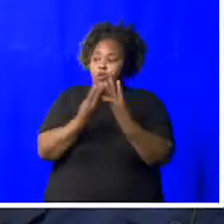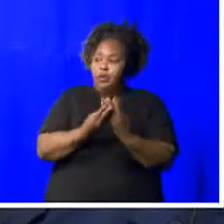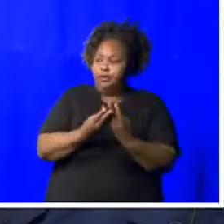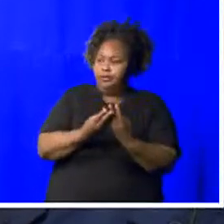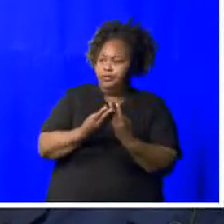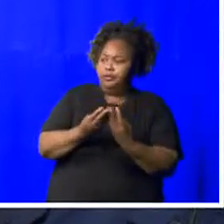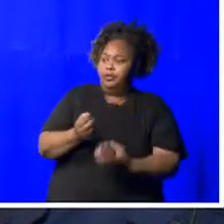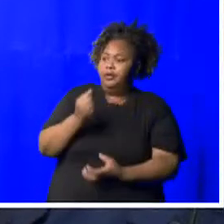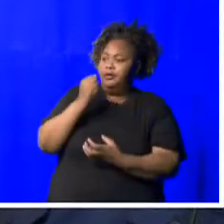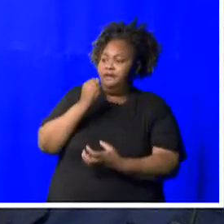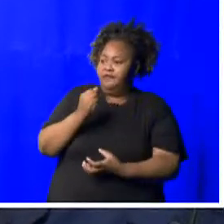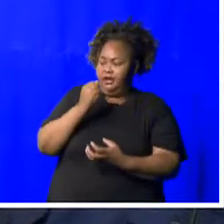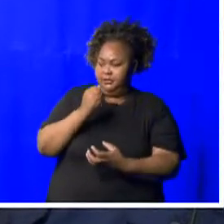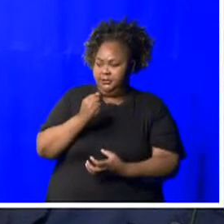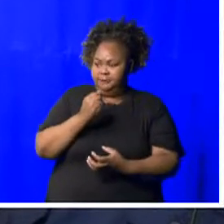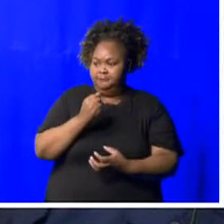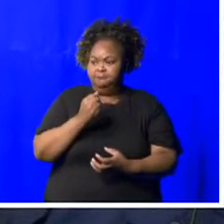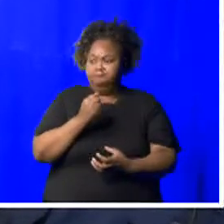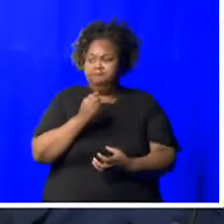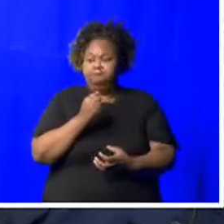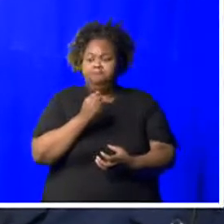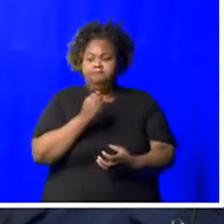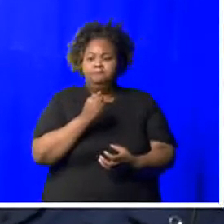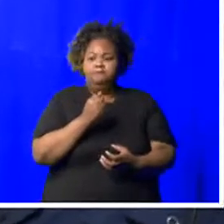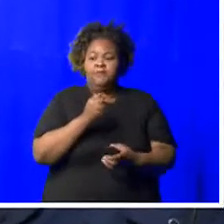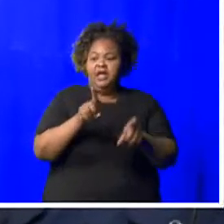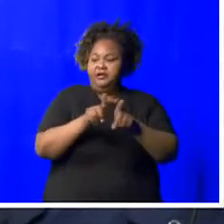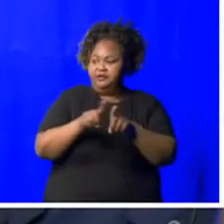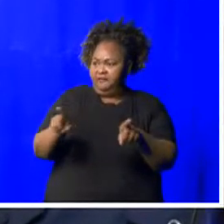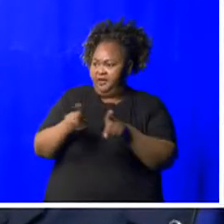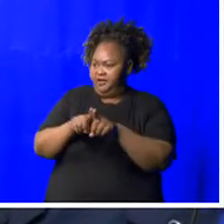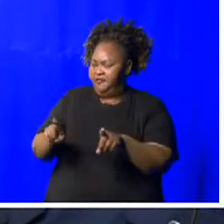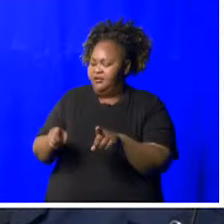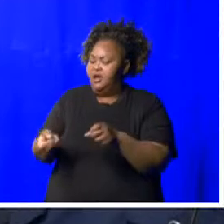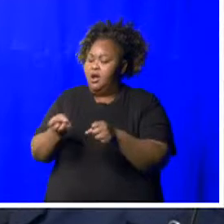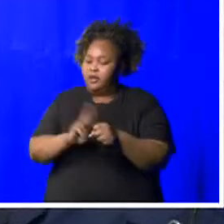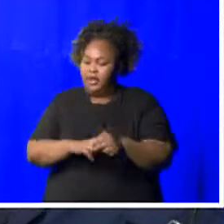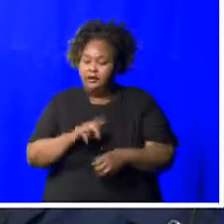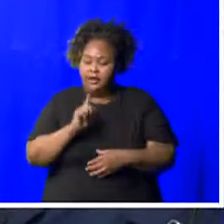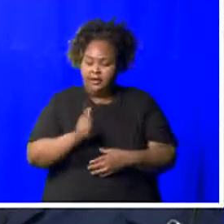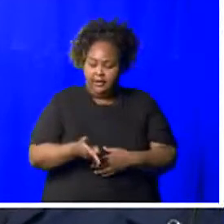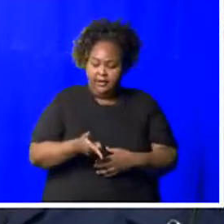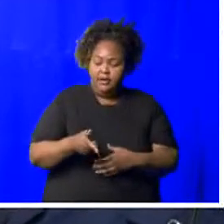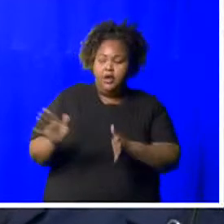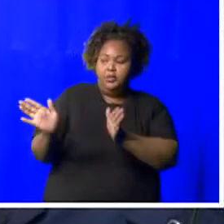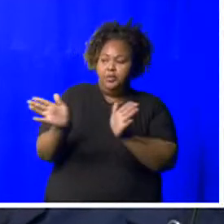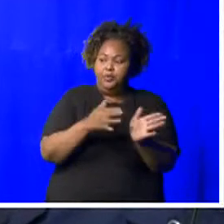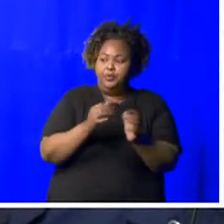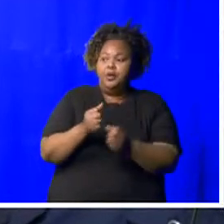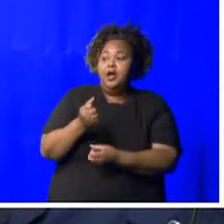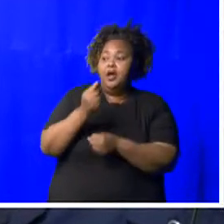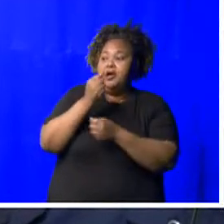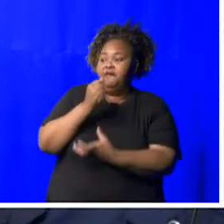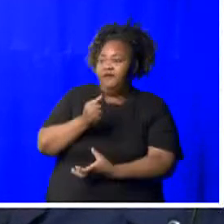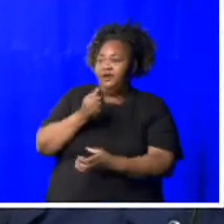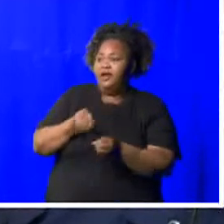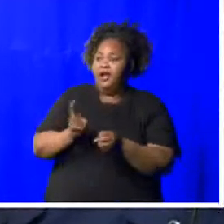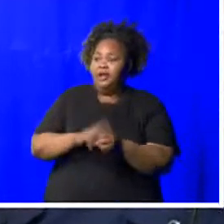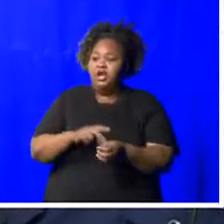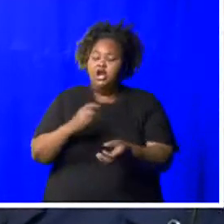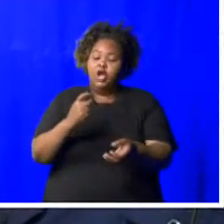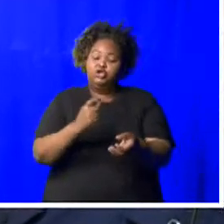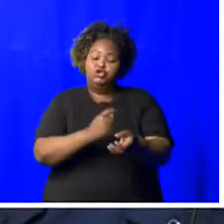the Clinton Health Access Initiative, the Green Climate Fund, Georgetown University, and the World